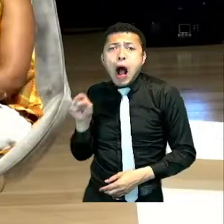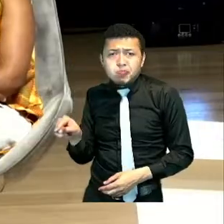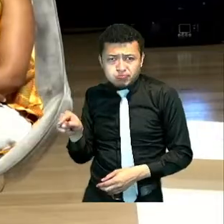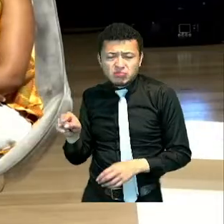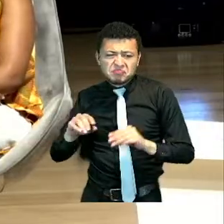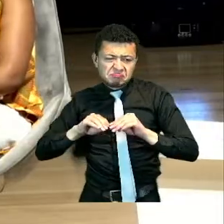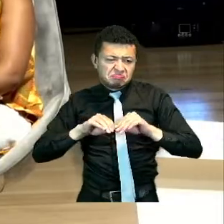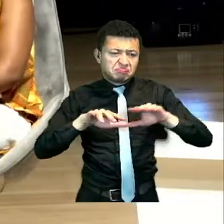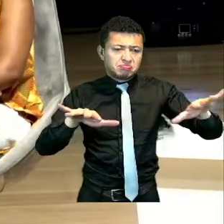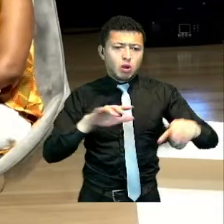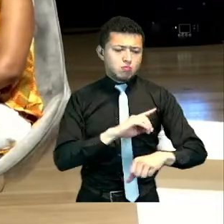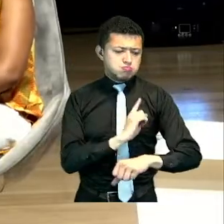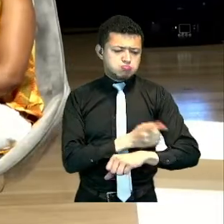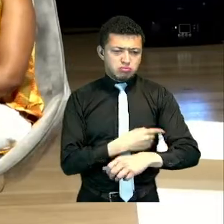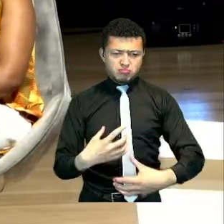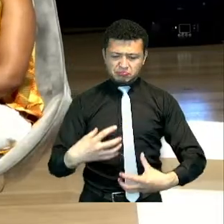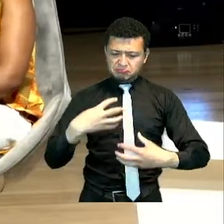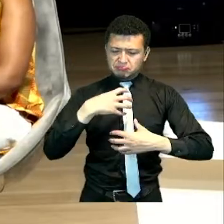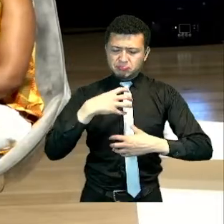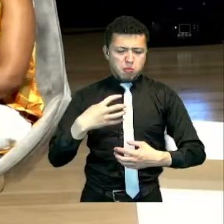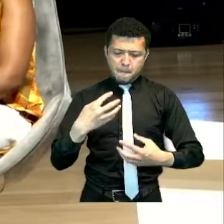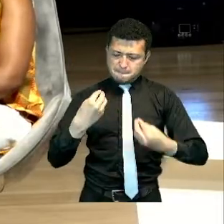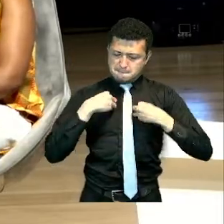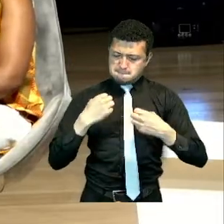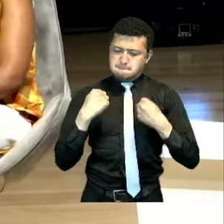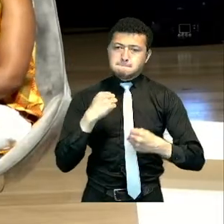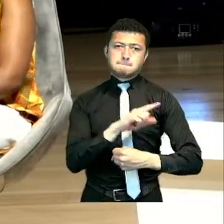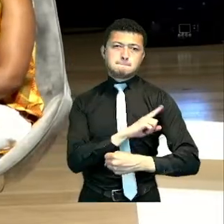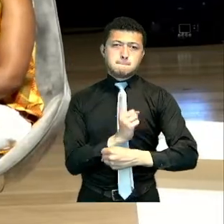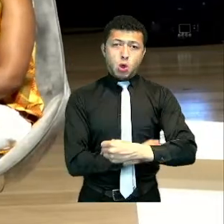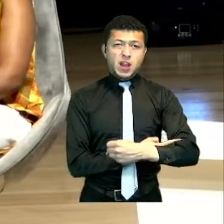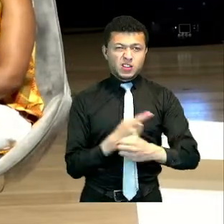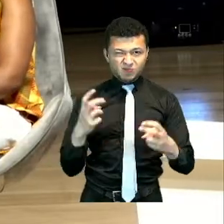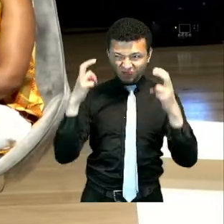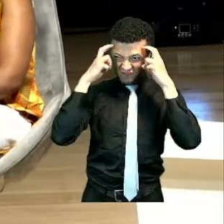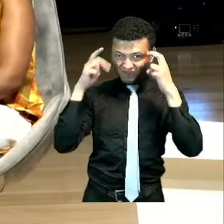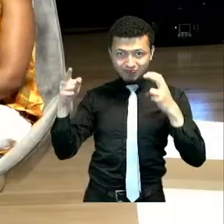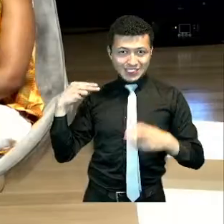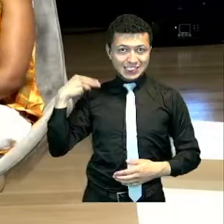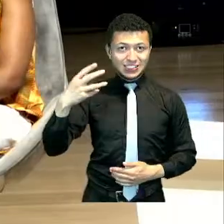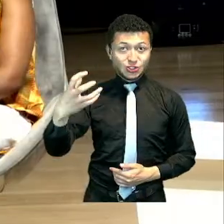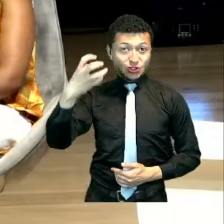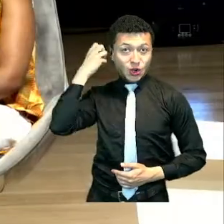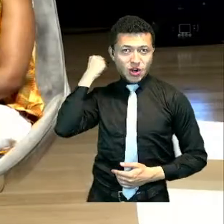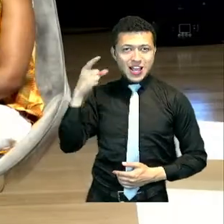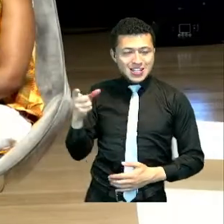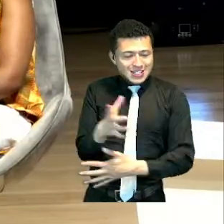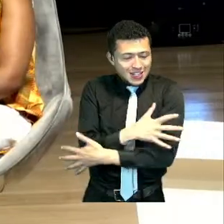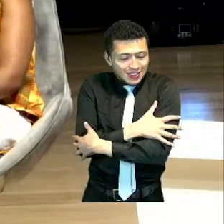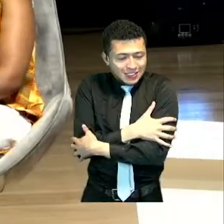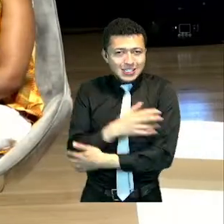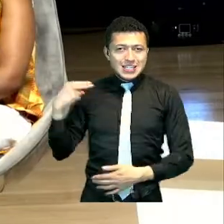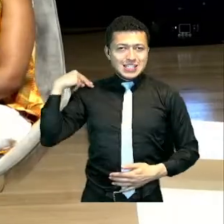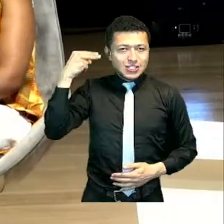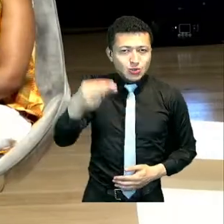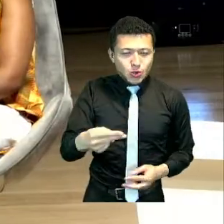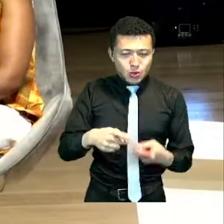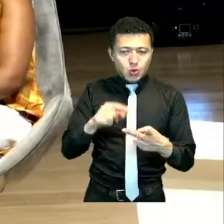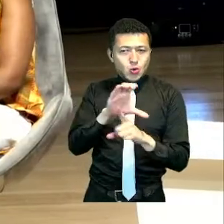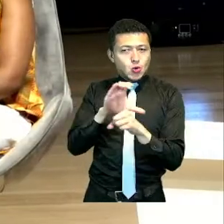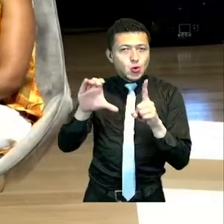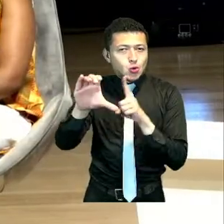to ensure that they embrace their culture, their Africanness. Let them understand the power of this